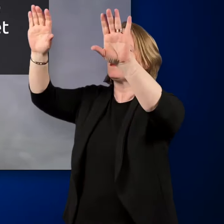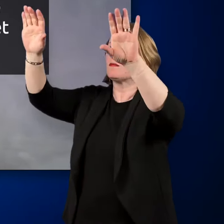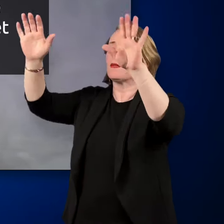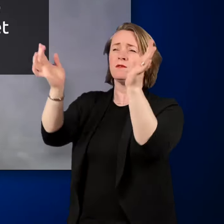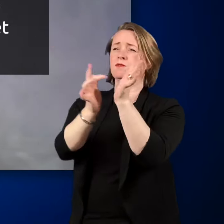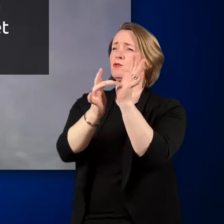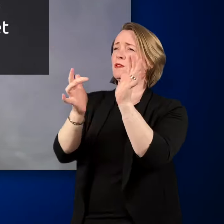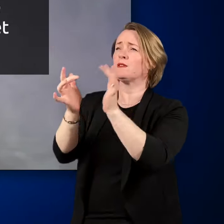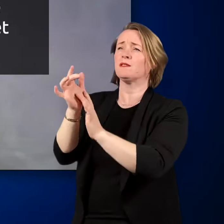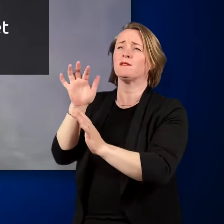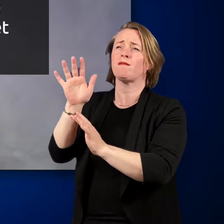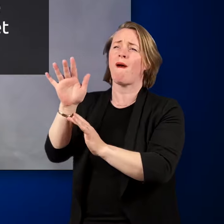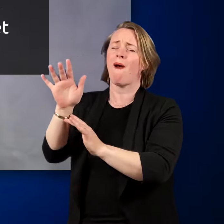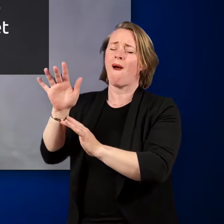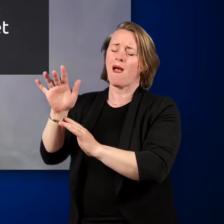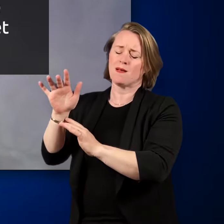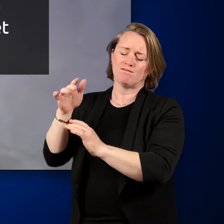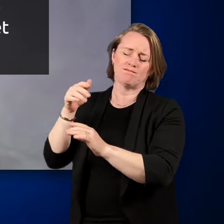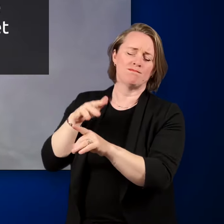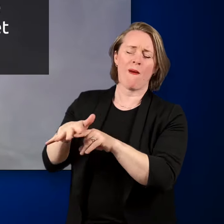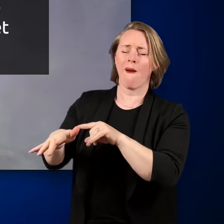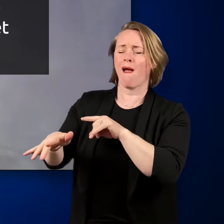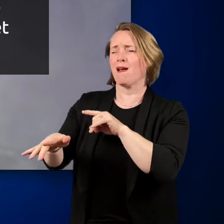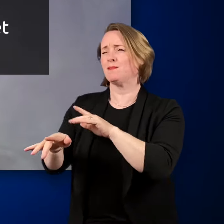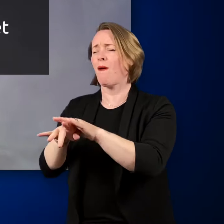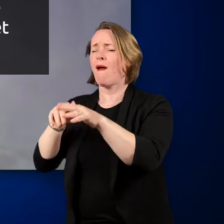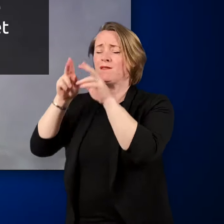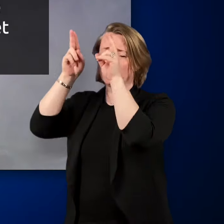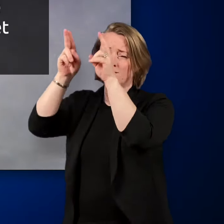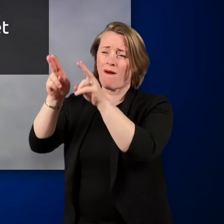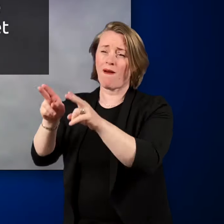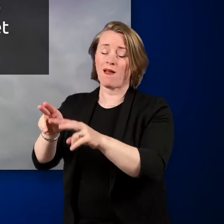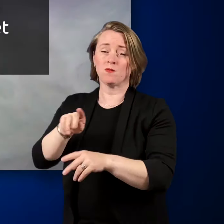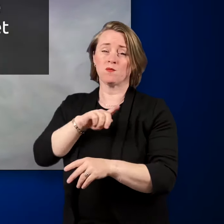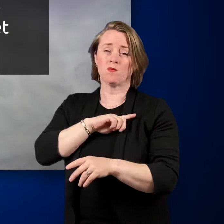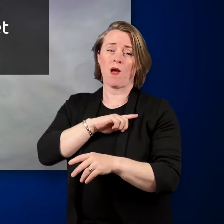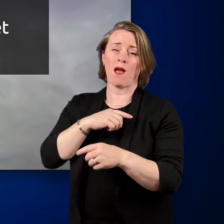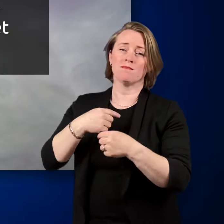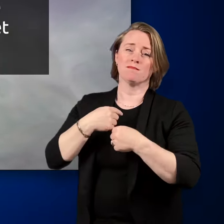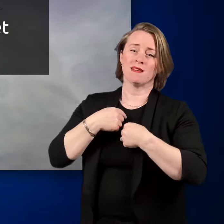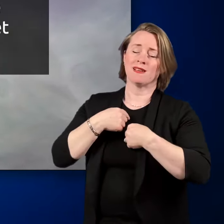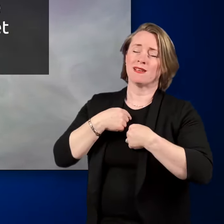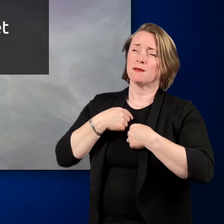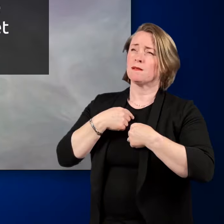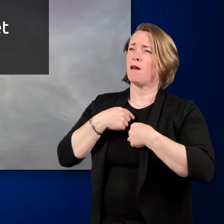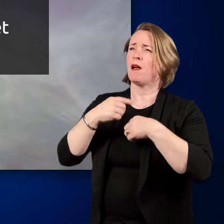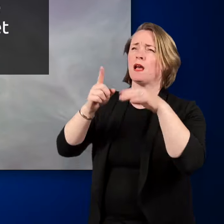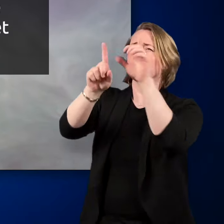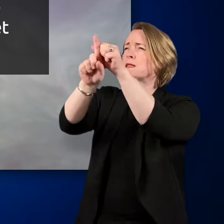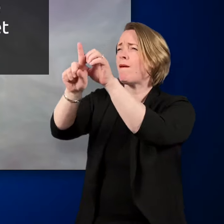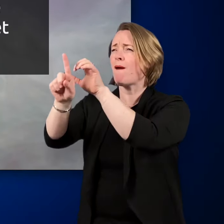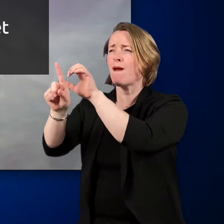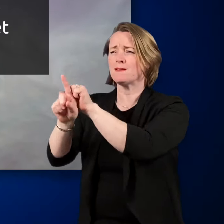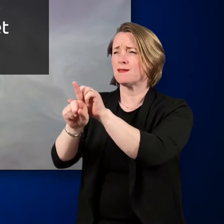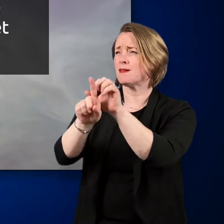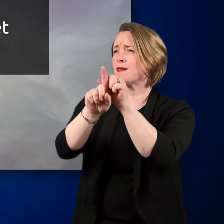where Jesus bled and died for me. I see